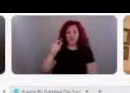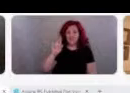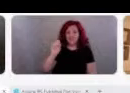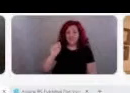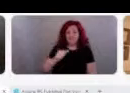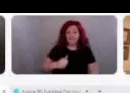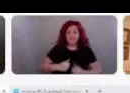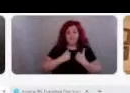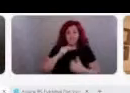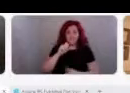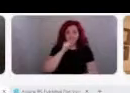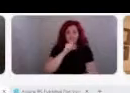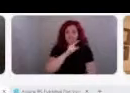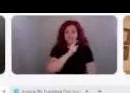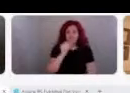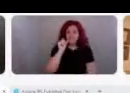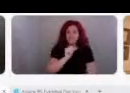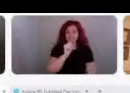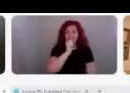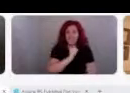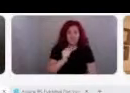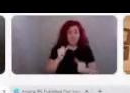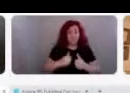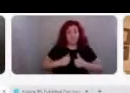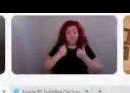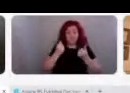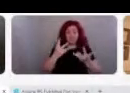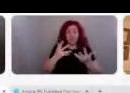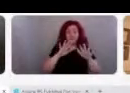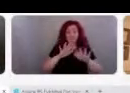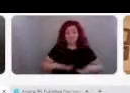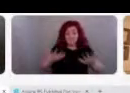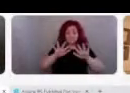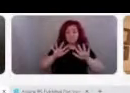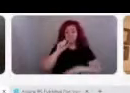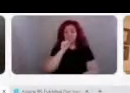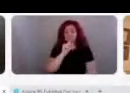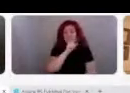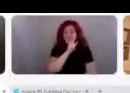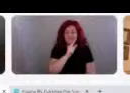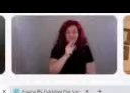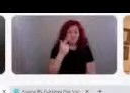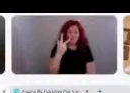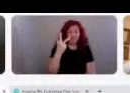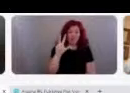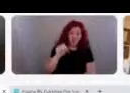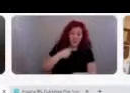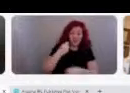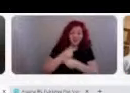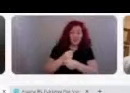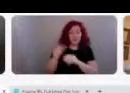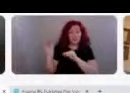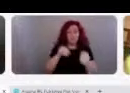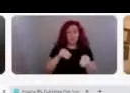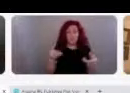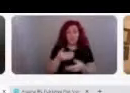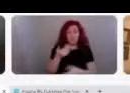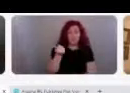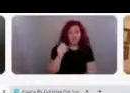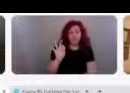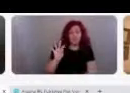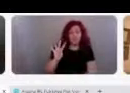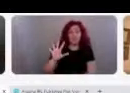scottsdale arizona in total i've lived in several neighborhoods over scottsdale in over three decades i first moved here in 1975.